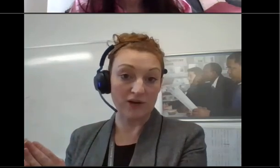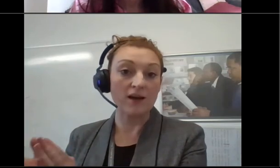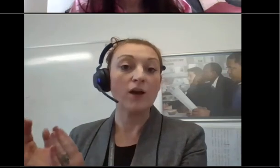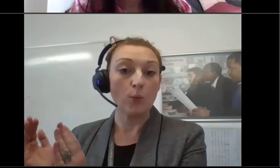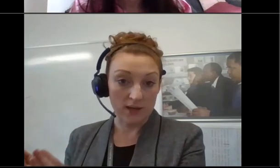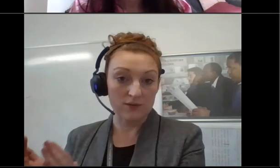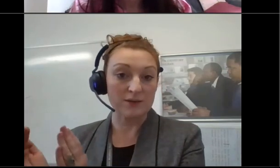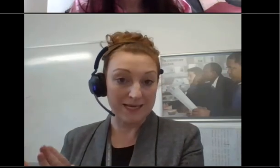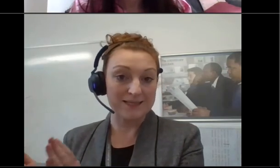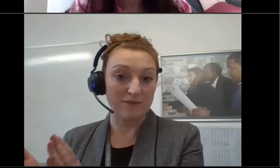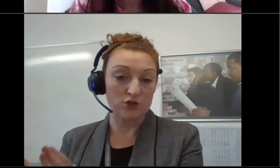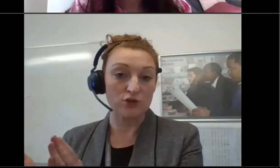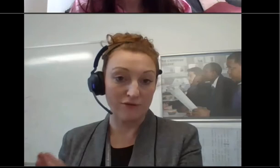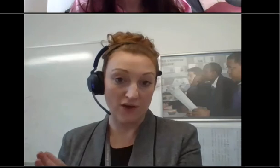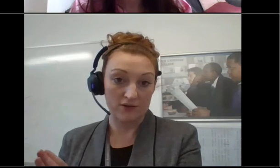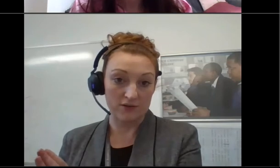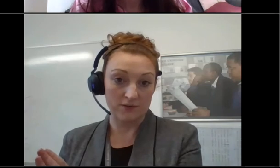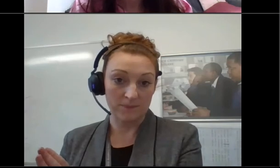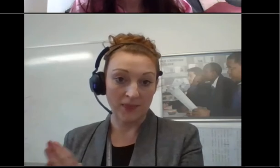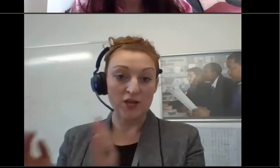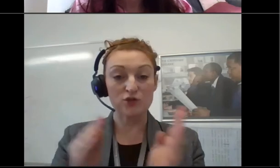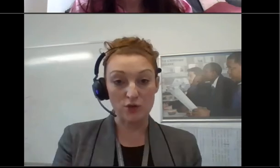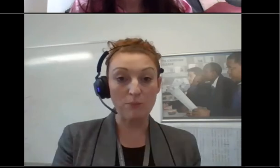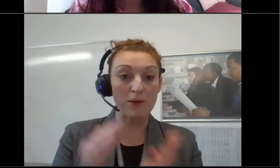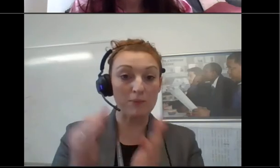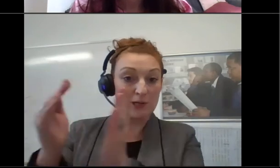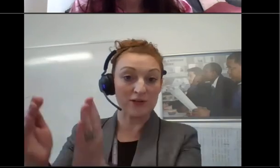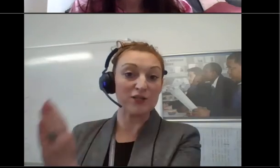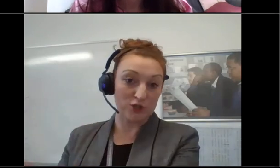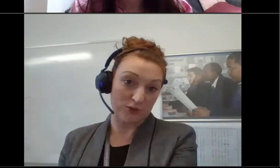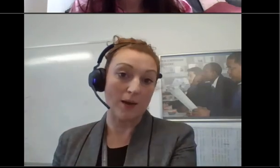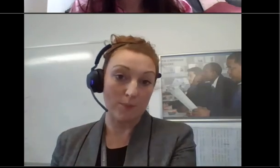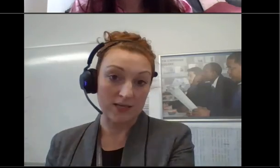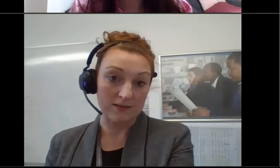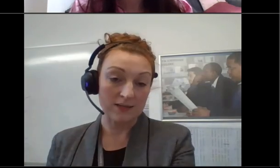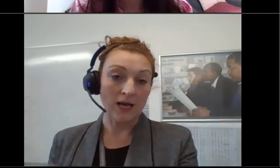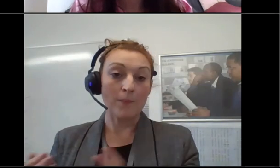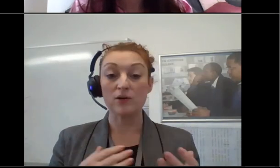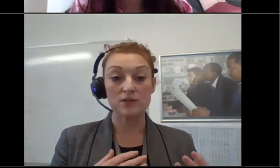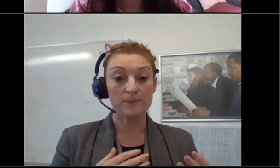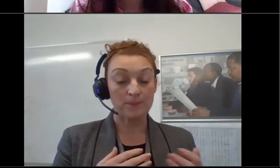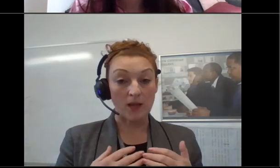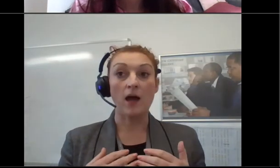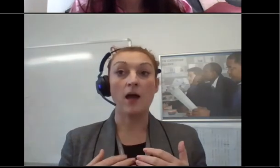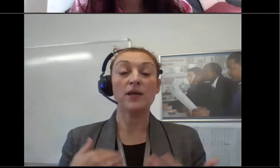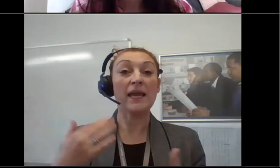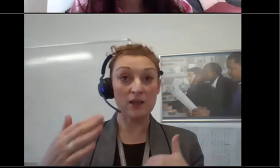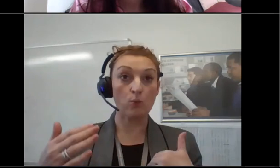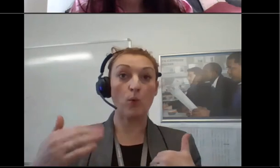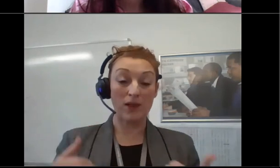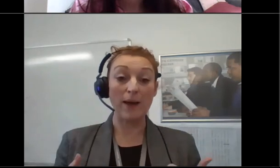another mainstream provider without some intervention first. So you might be looking at a two-step process,